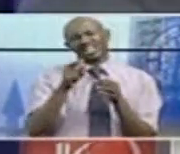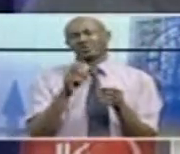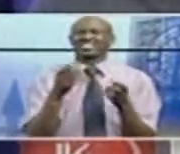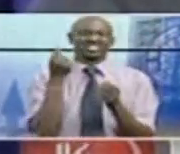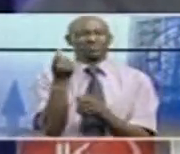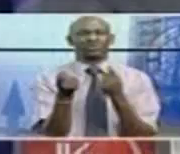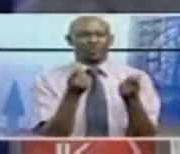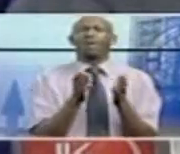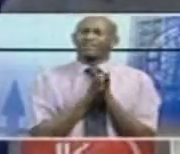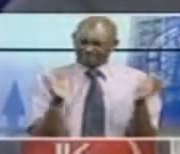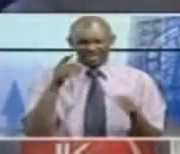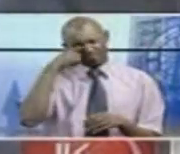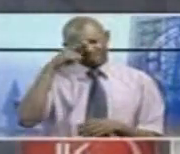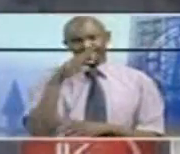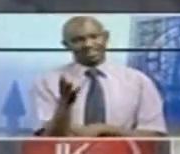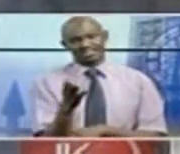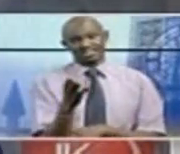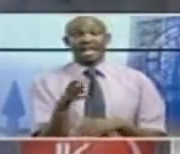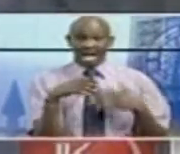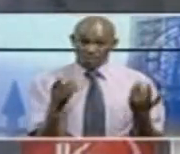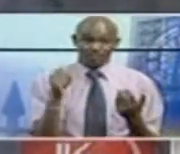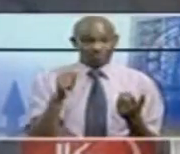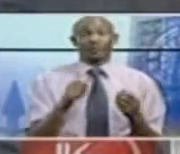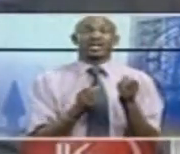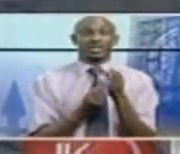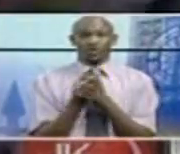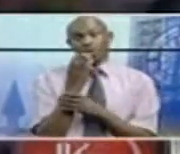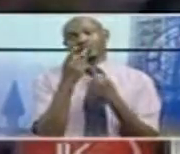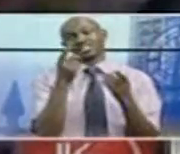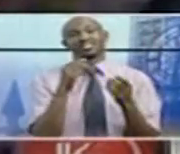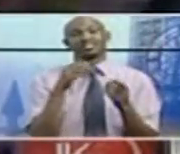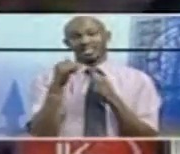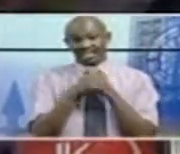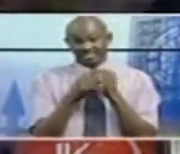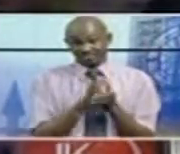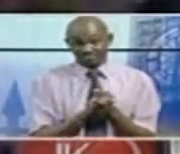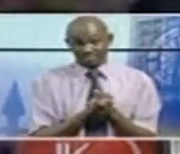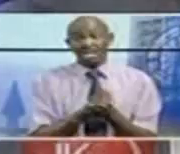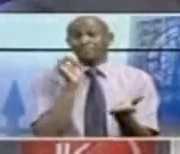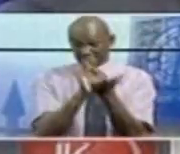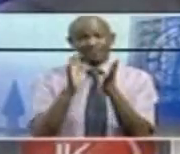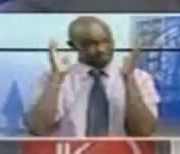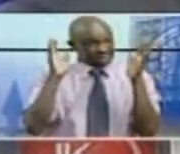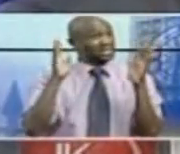is public policy and how we can grow this country. Is impeachment a small issue? It's a big issue.